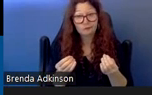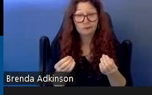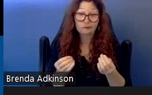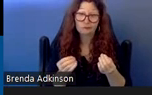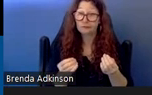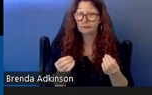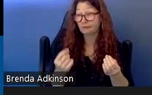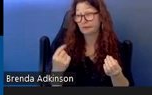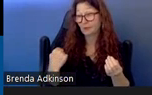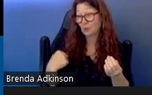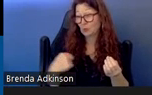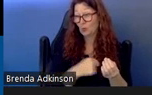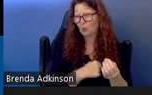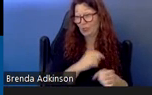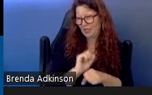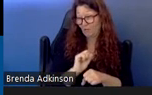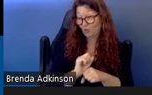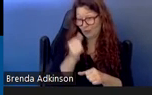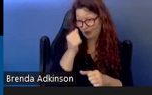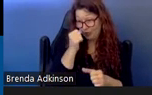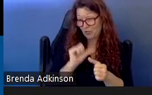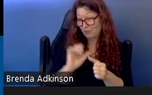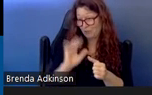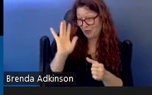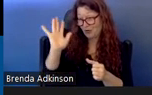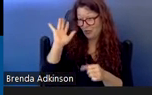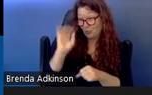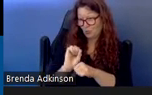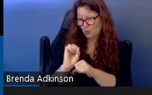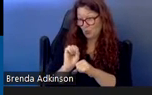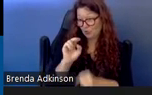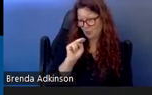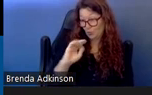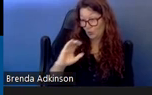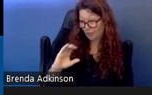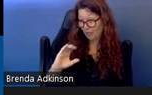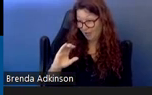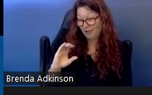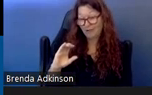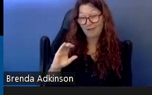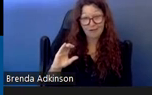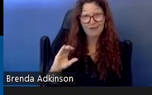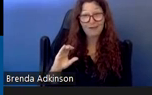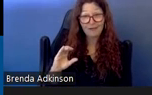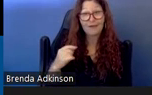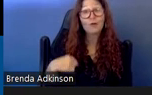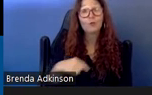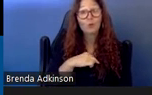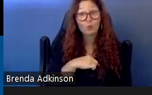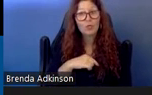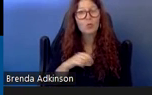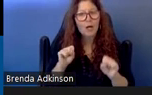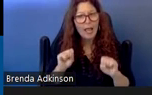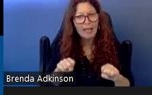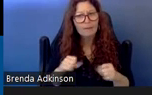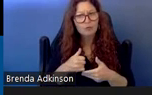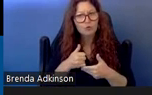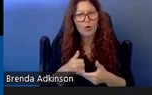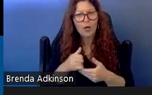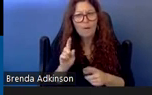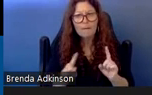Jennifer and Rebecca, I recall in North Carolina, we still were able to connect folks with